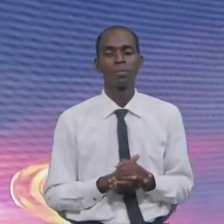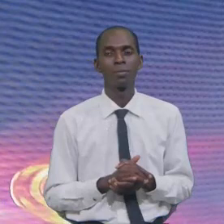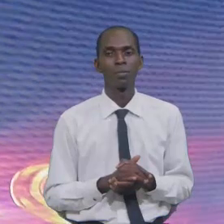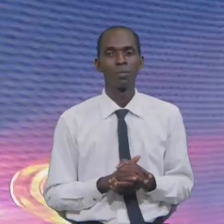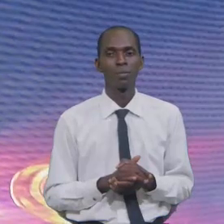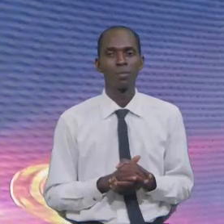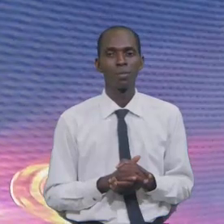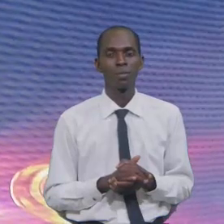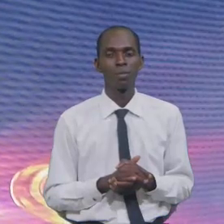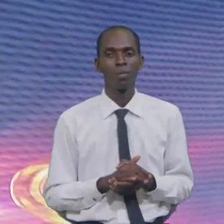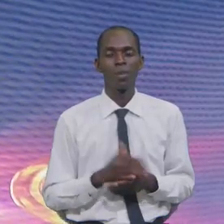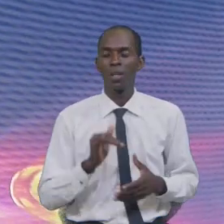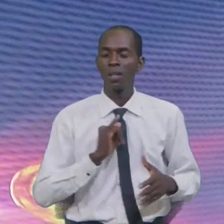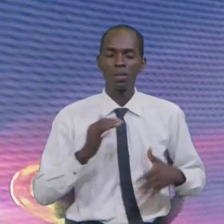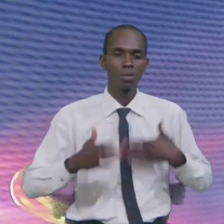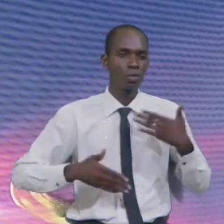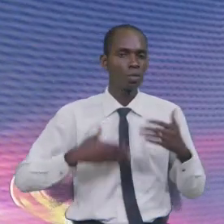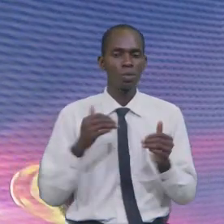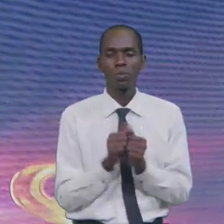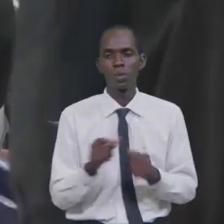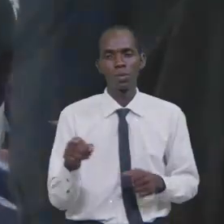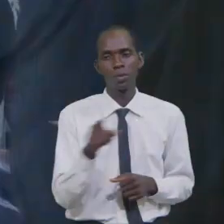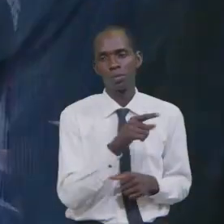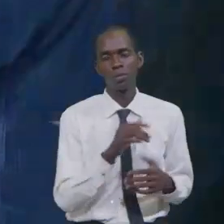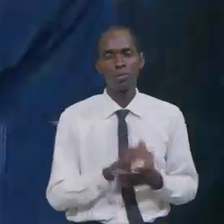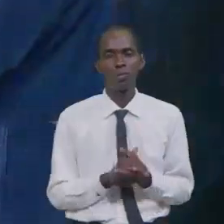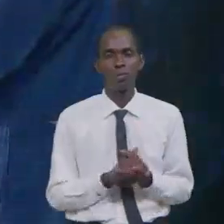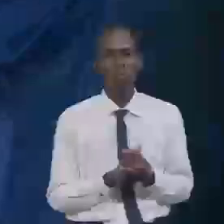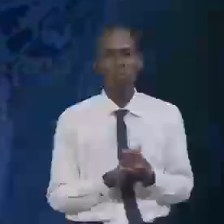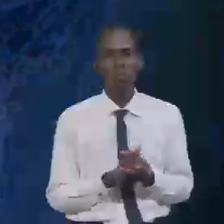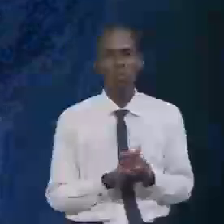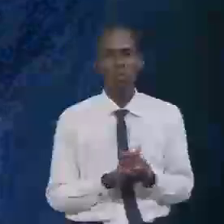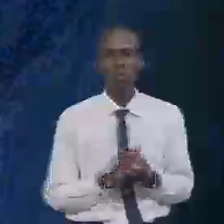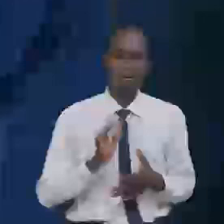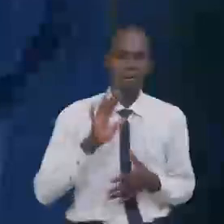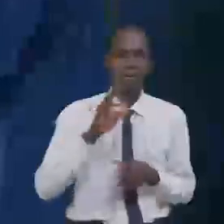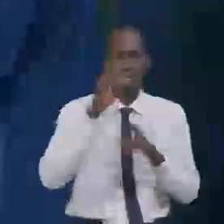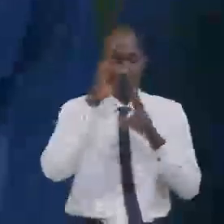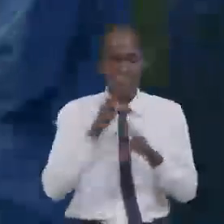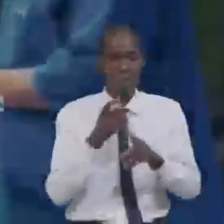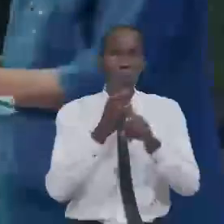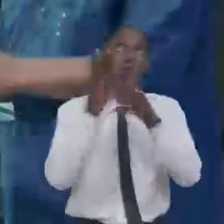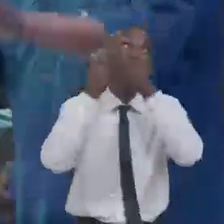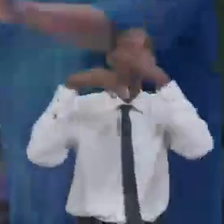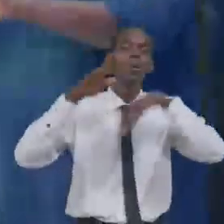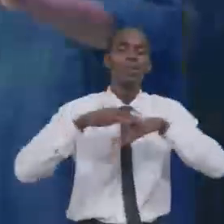I rejoice with you. Your honor from heaven has come.